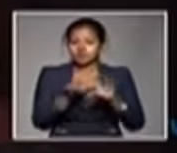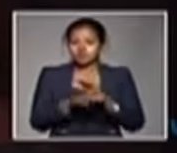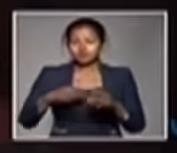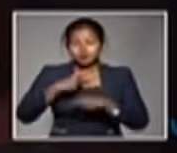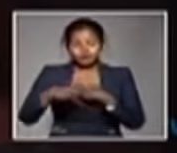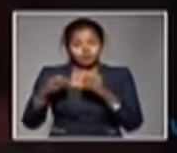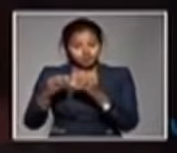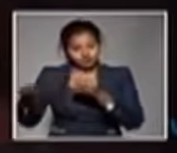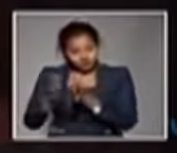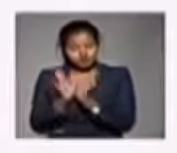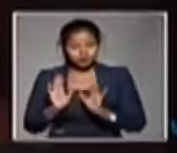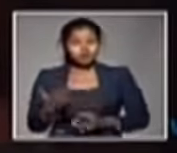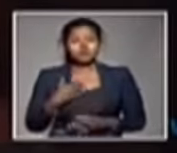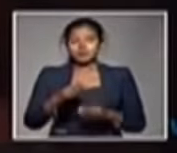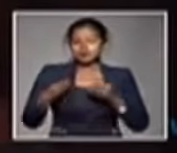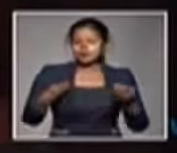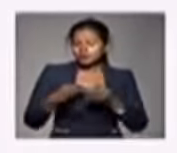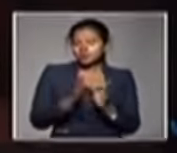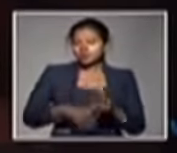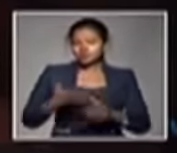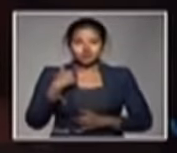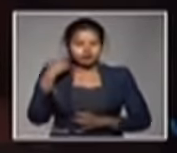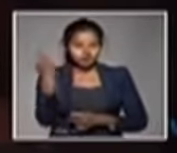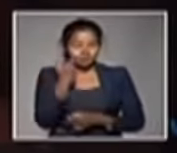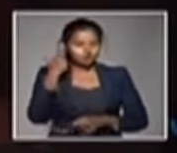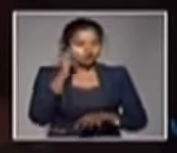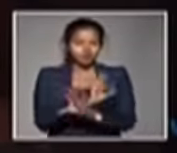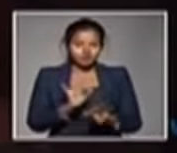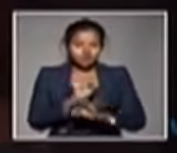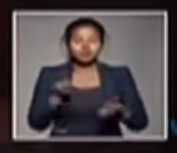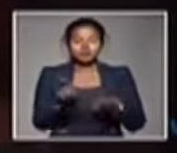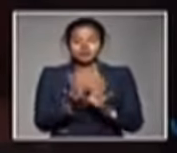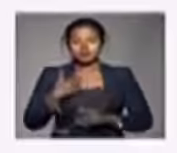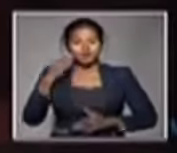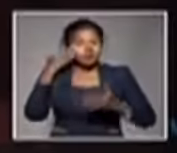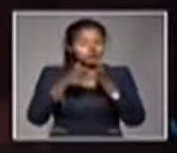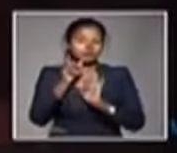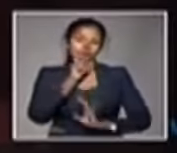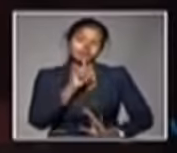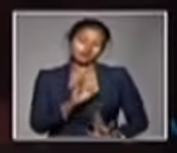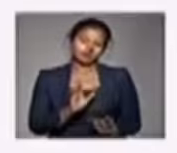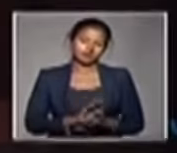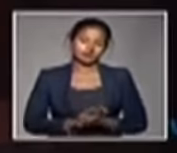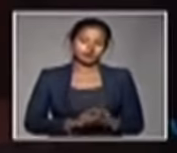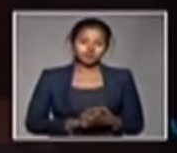cluster. That is yet to be officially identified. I request you to look into these matters.